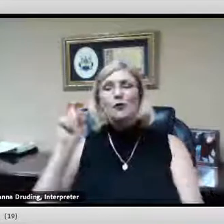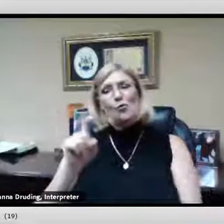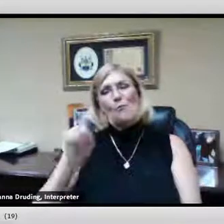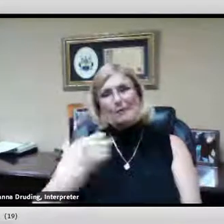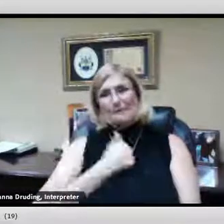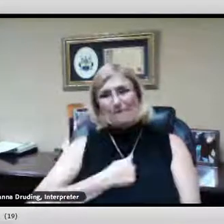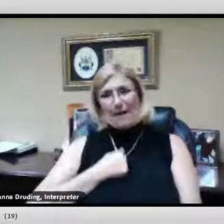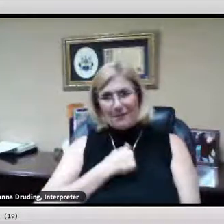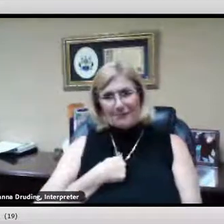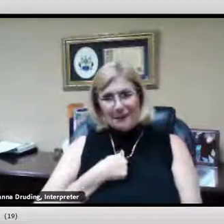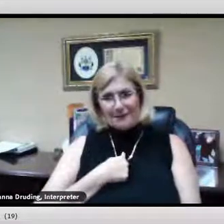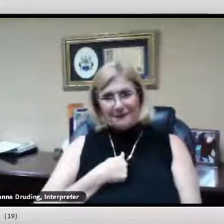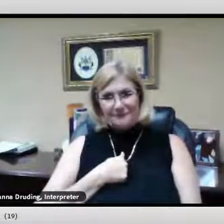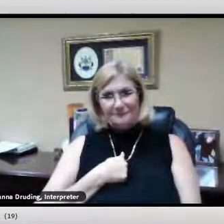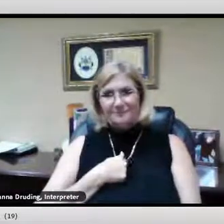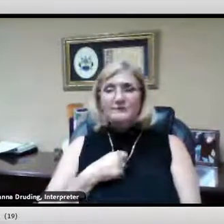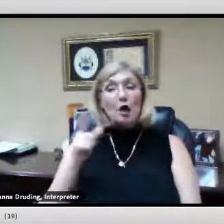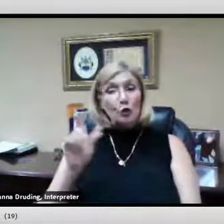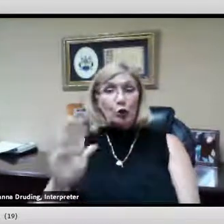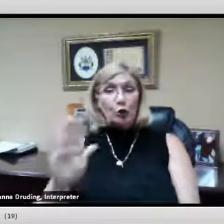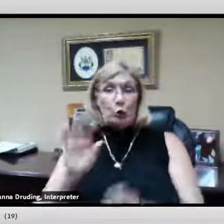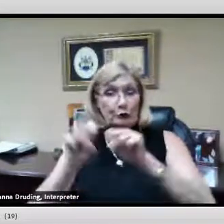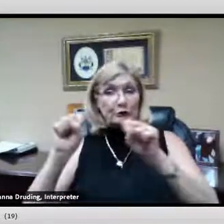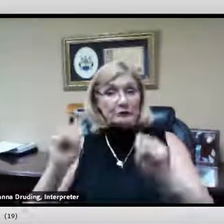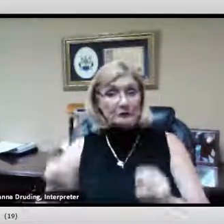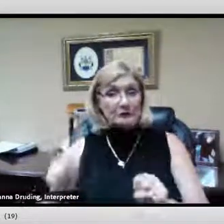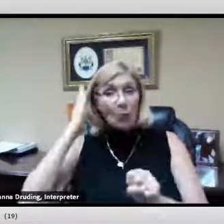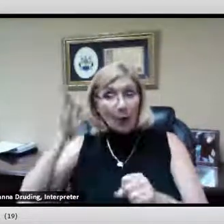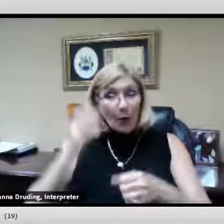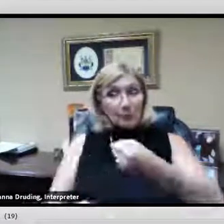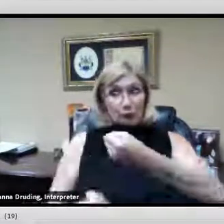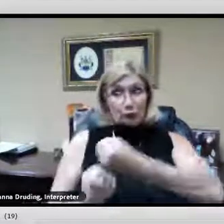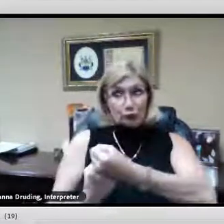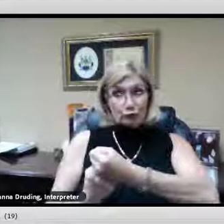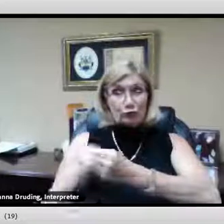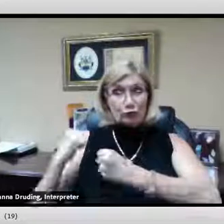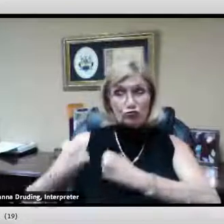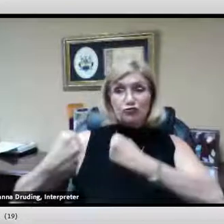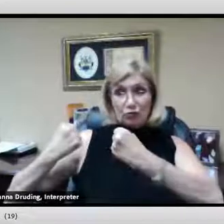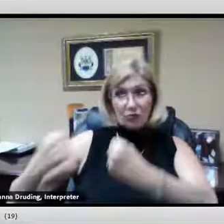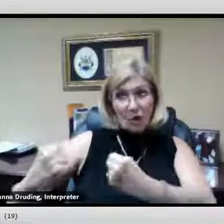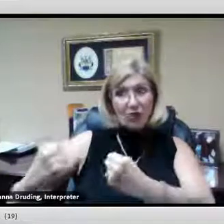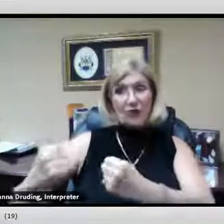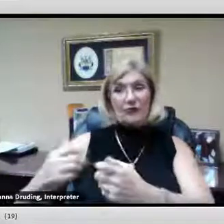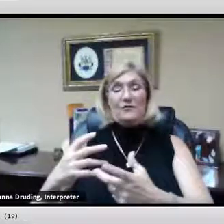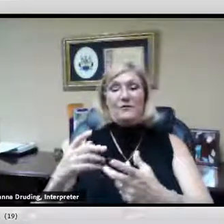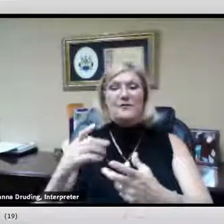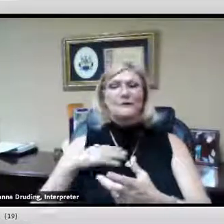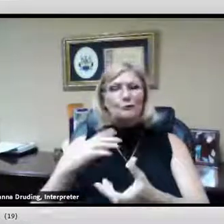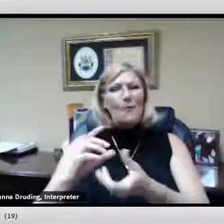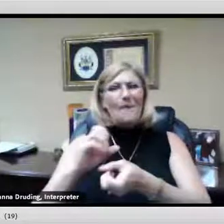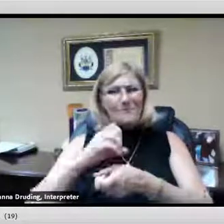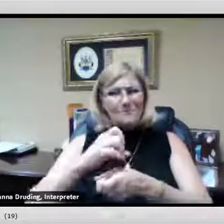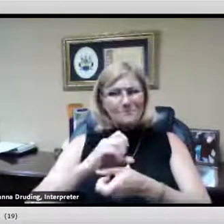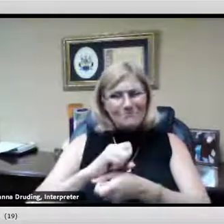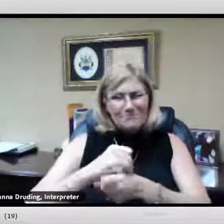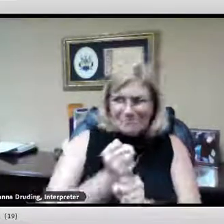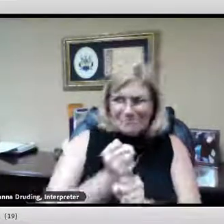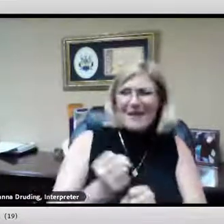that, and your system will be stronger in the end once you're able to make these changes.